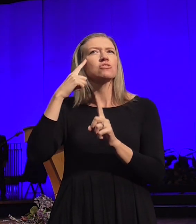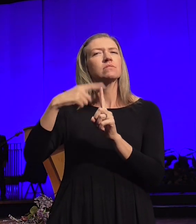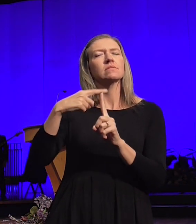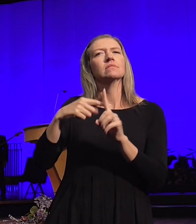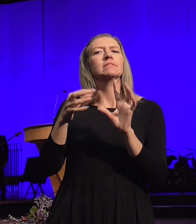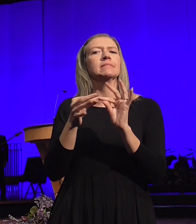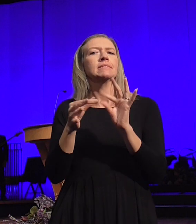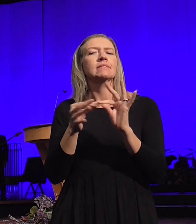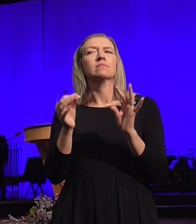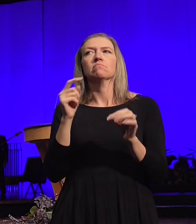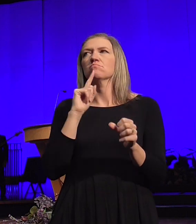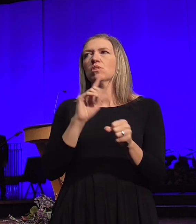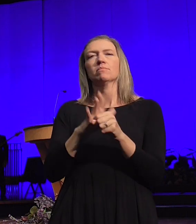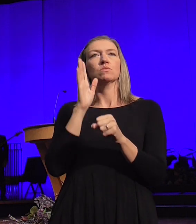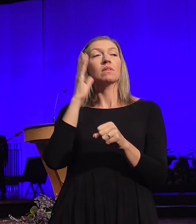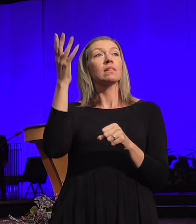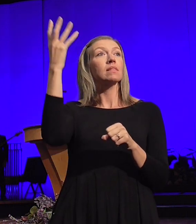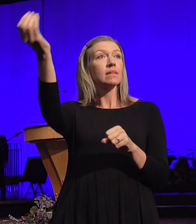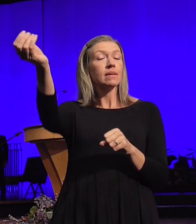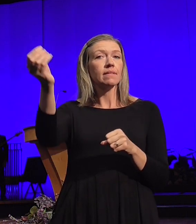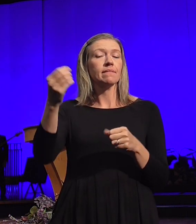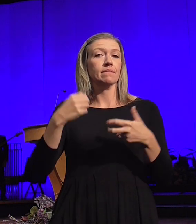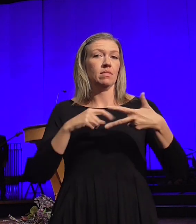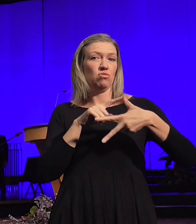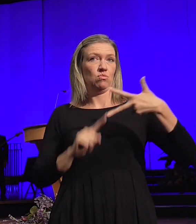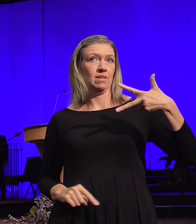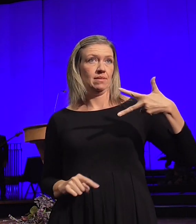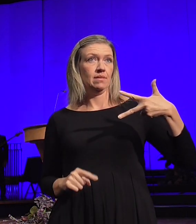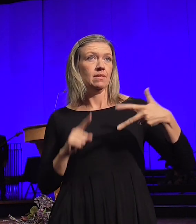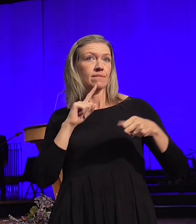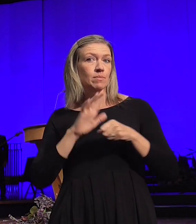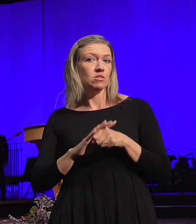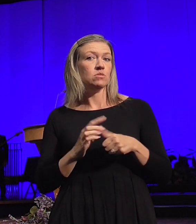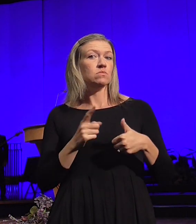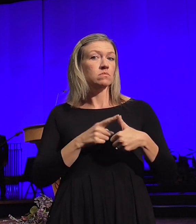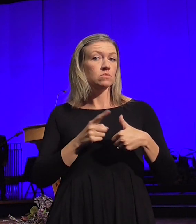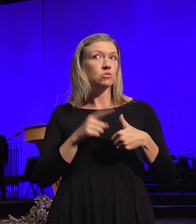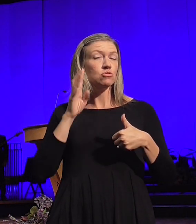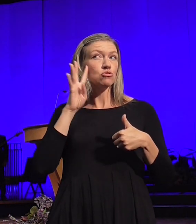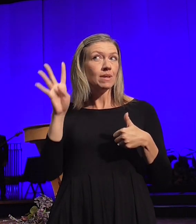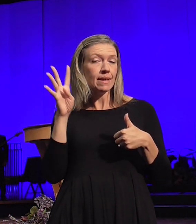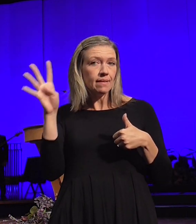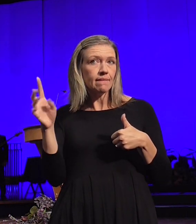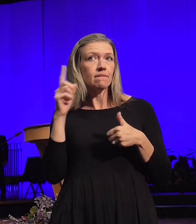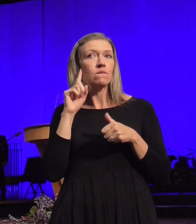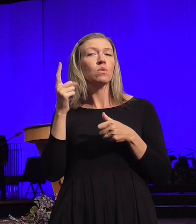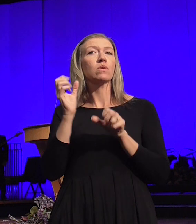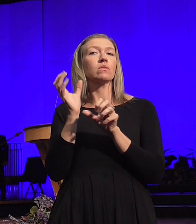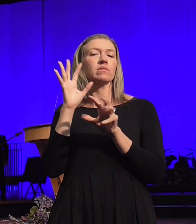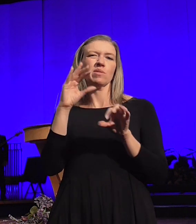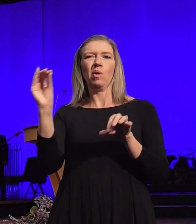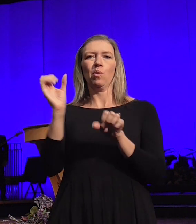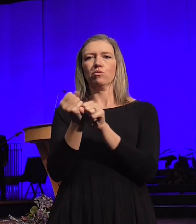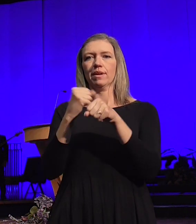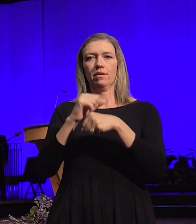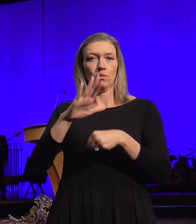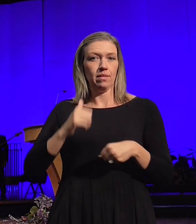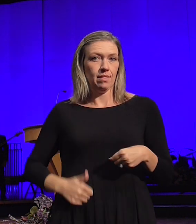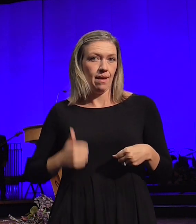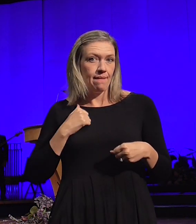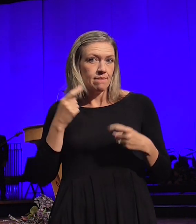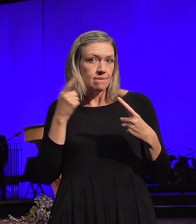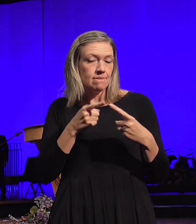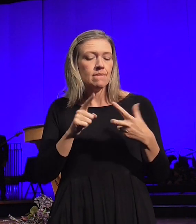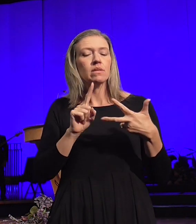is you will leave with 3 affirmations. 1, a creative affirmation for co-creating the life you want to live. 2,